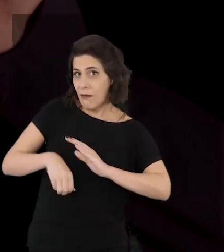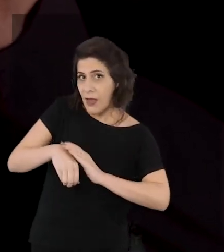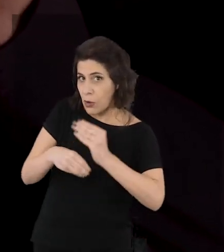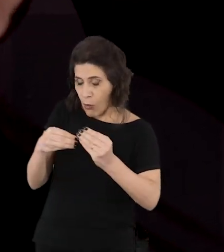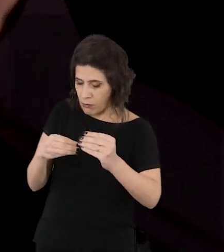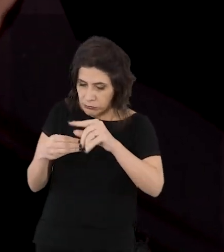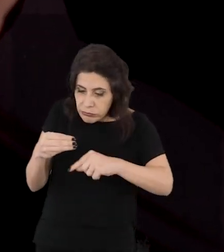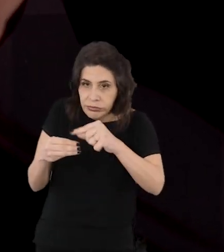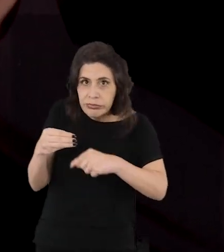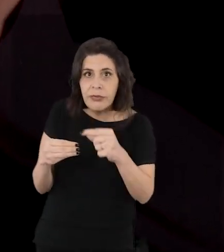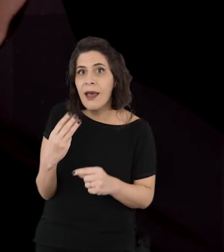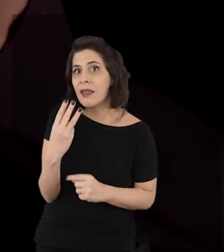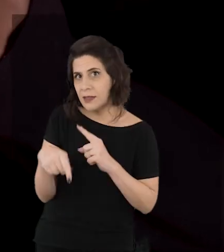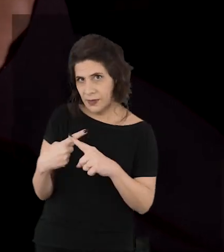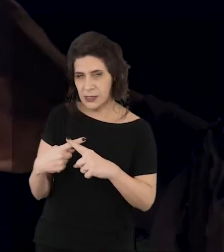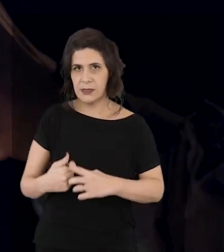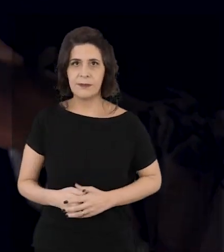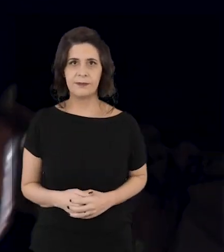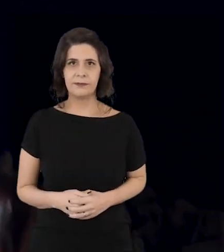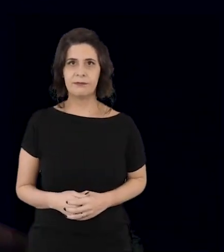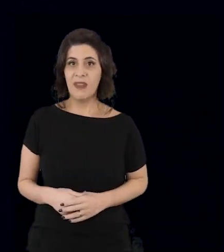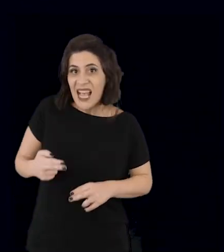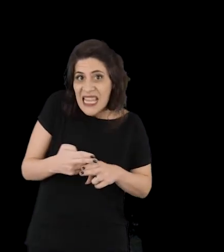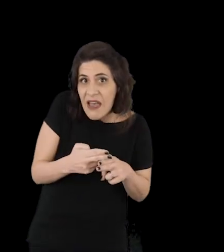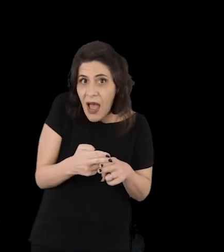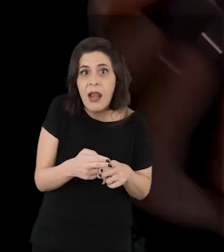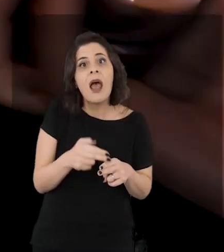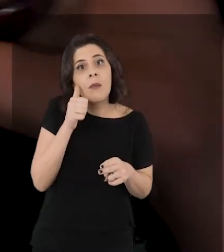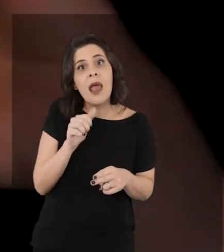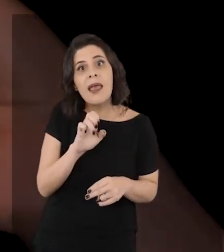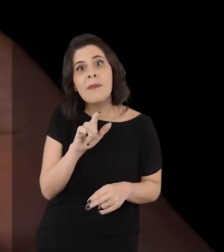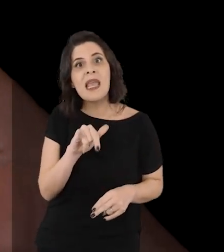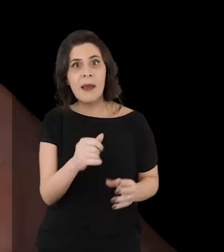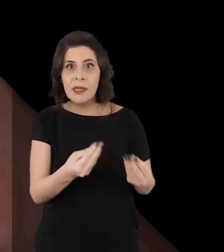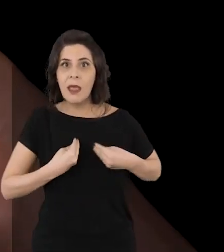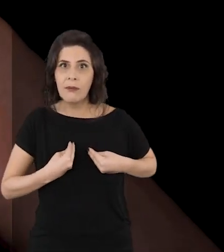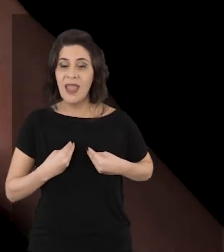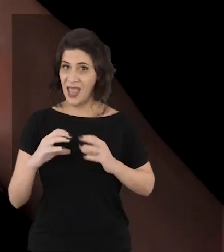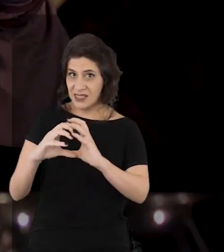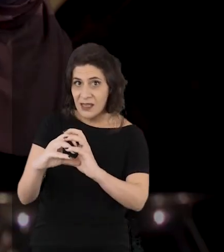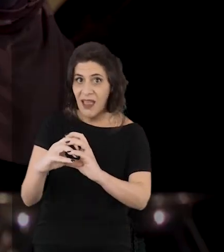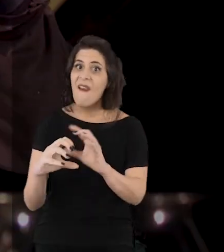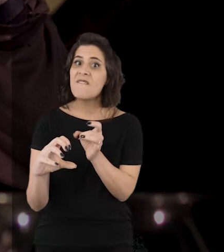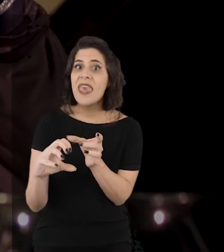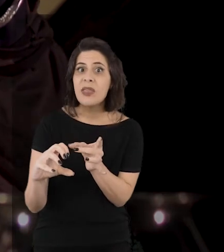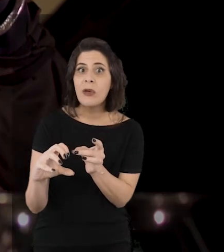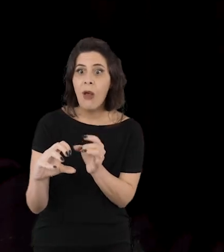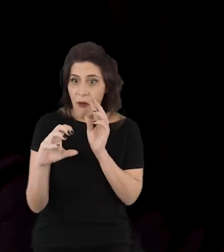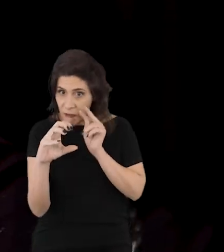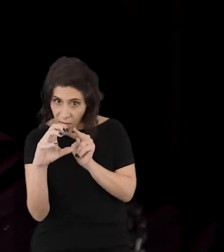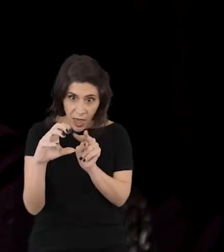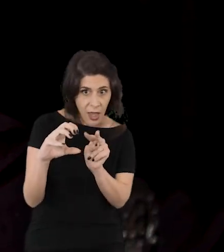Et tu fais ça trois fois. Esta navaja me la dio Emilia. Et ça renverse le cours des choses.